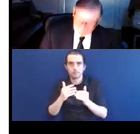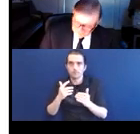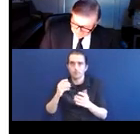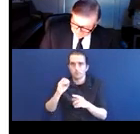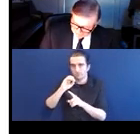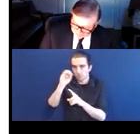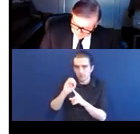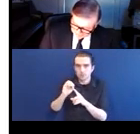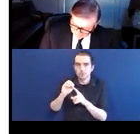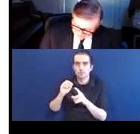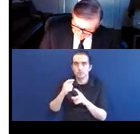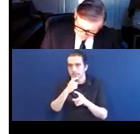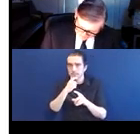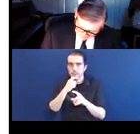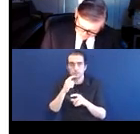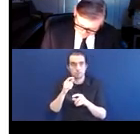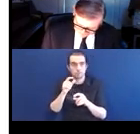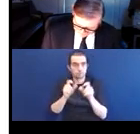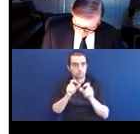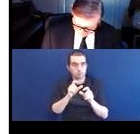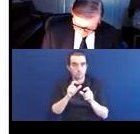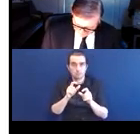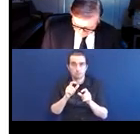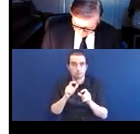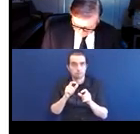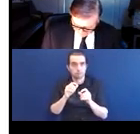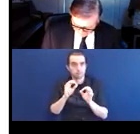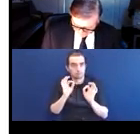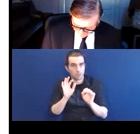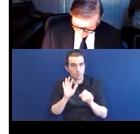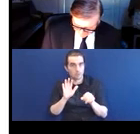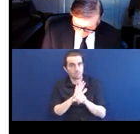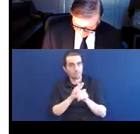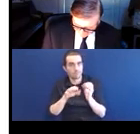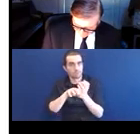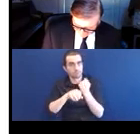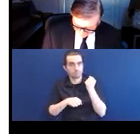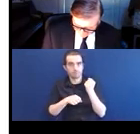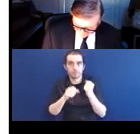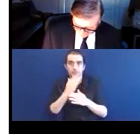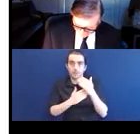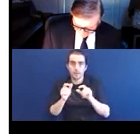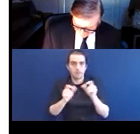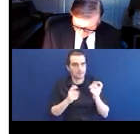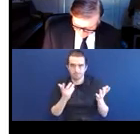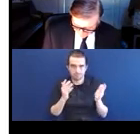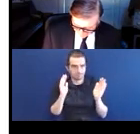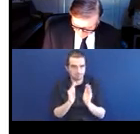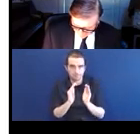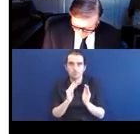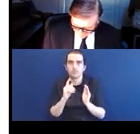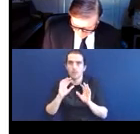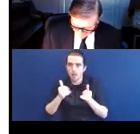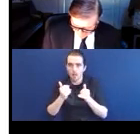non-tax incentives for the private sector are put in place so that the appetite for them to be able to be inclusive is